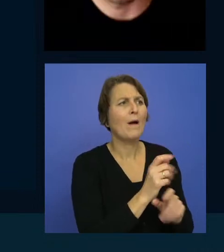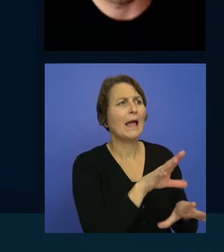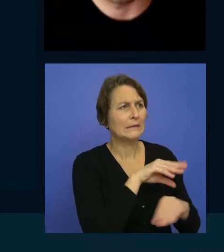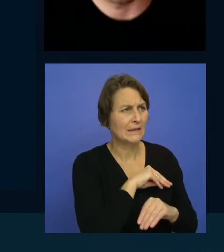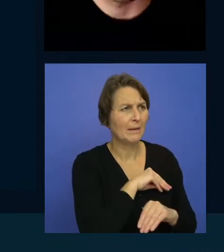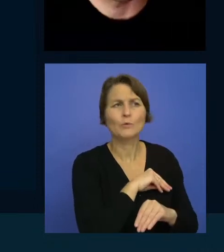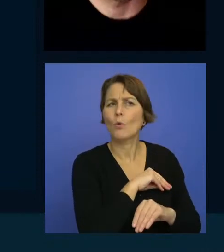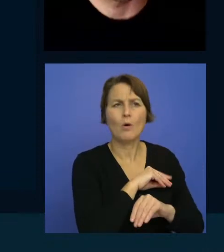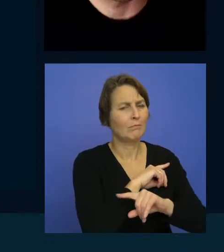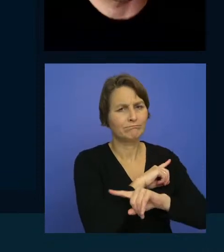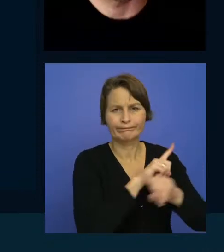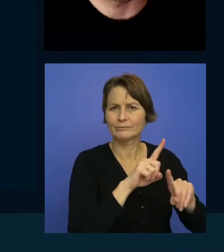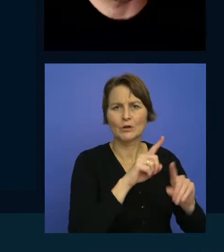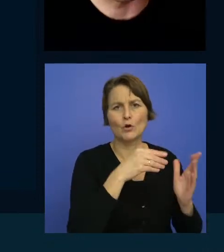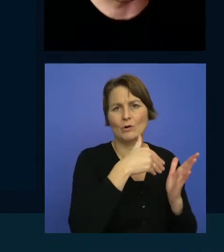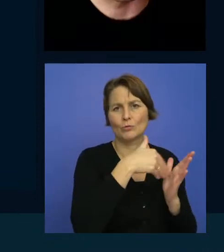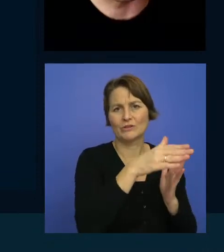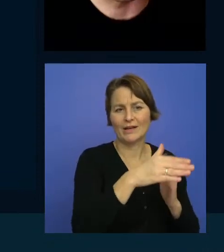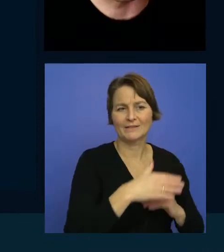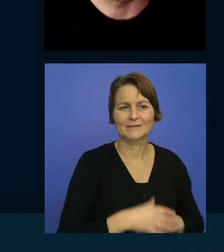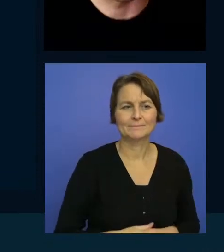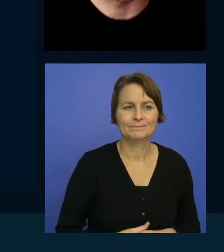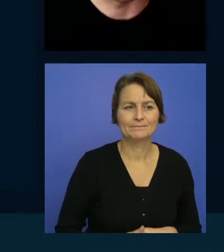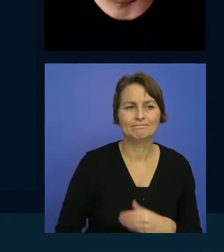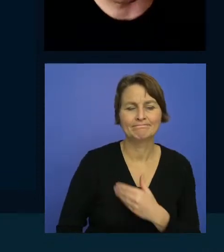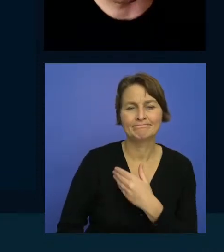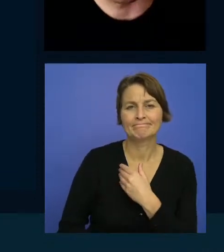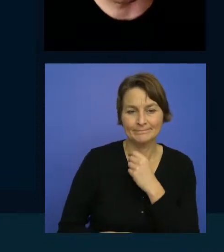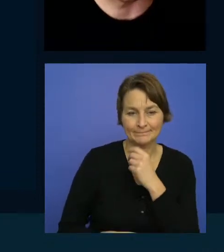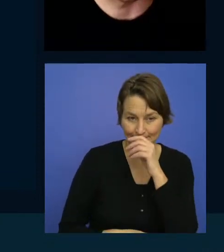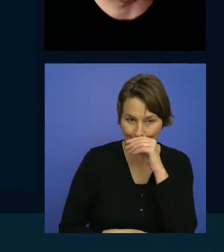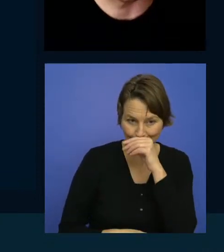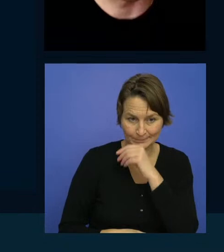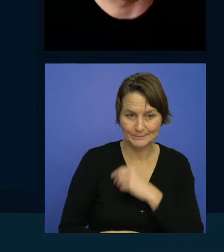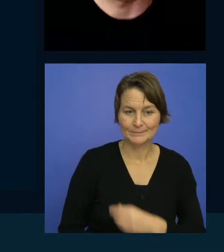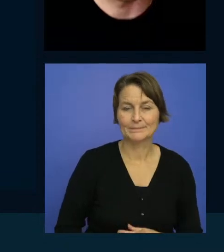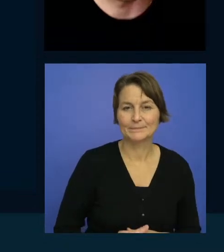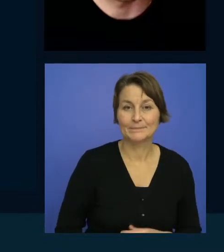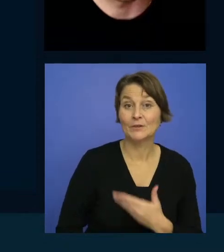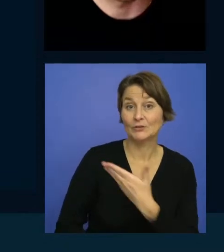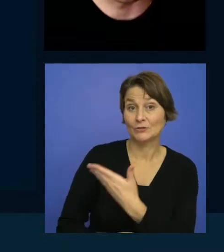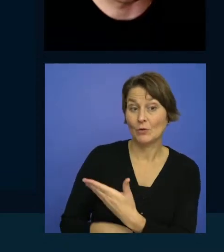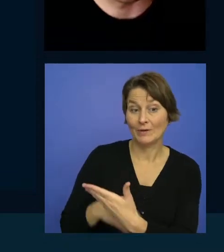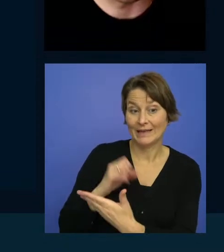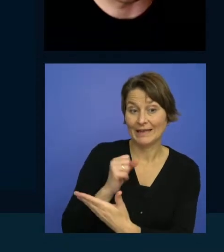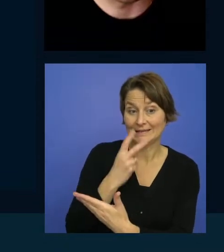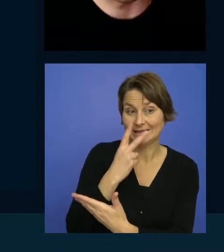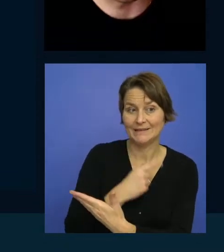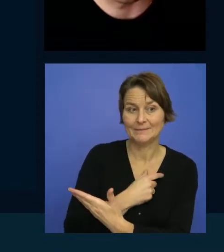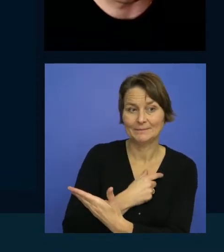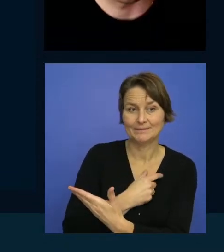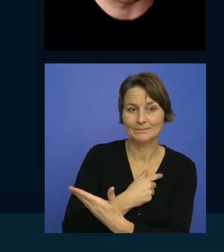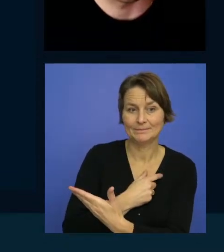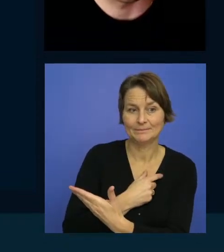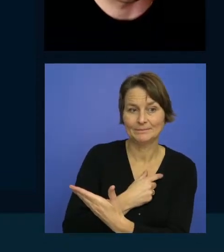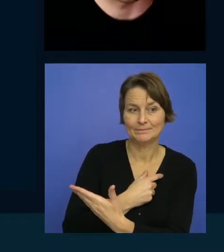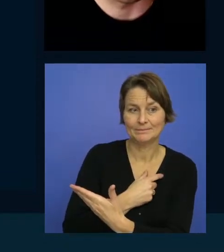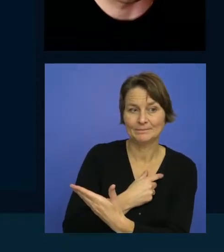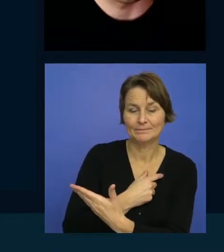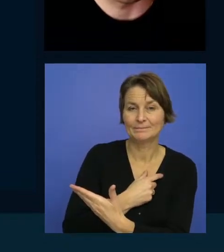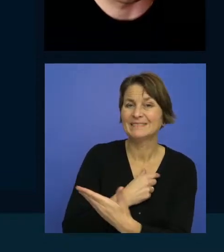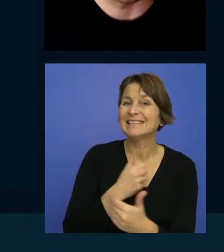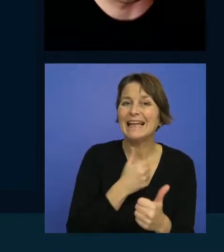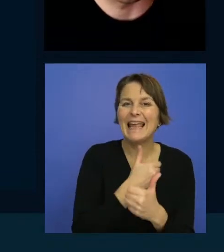Databricks, but you could also use a Jupyter Notebook or your favorite Python environment. Like any good model